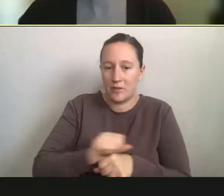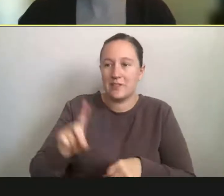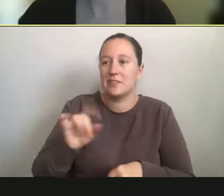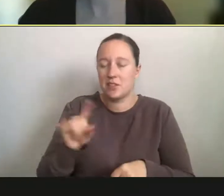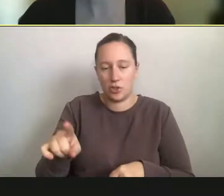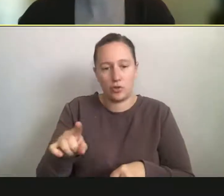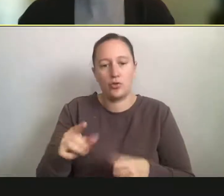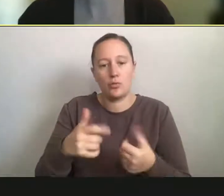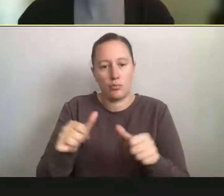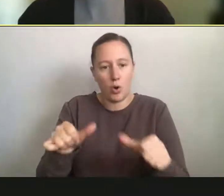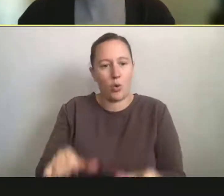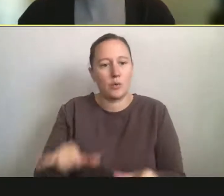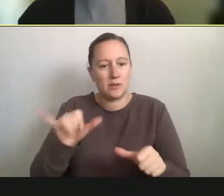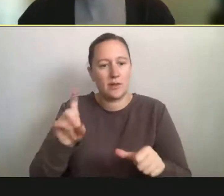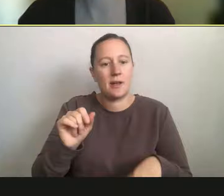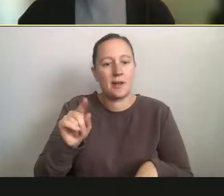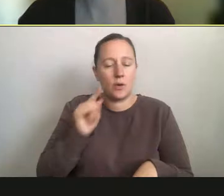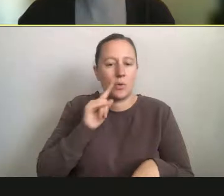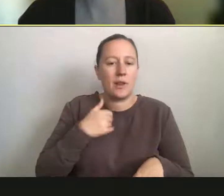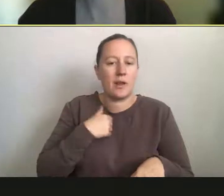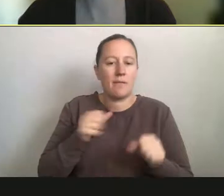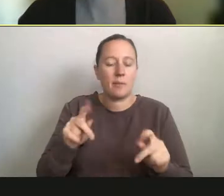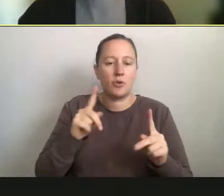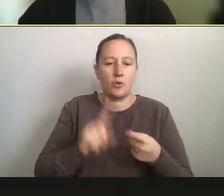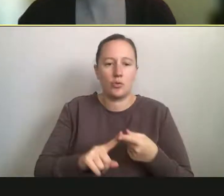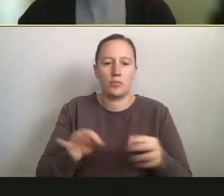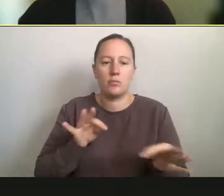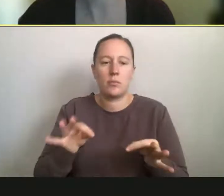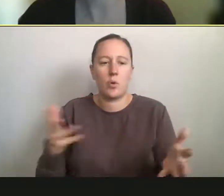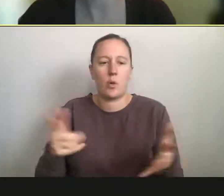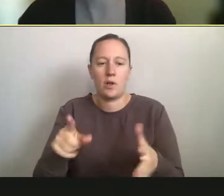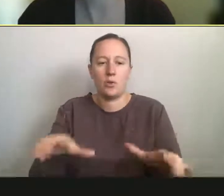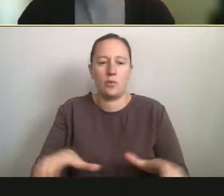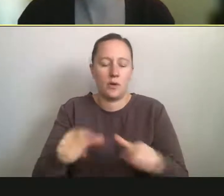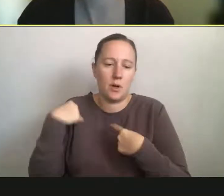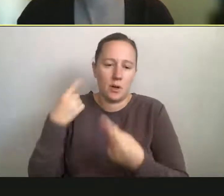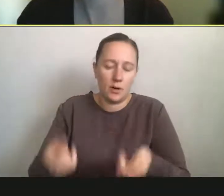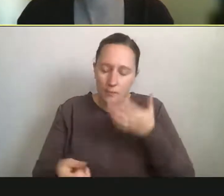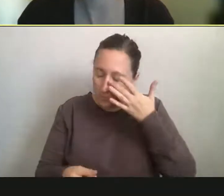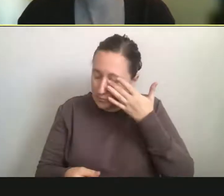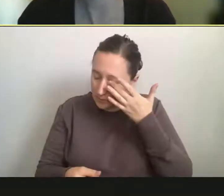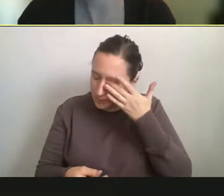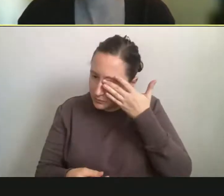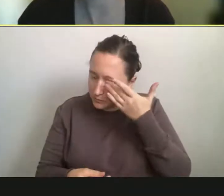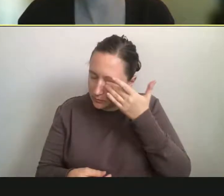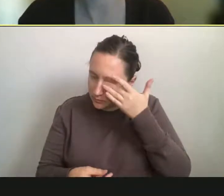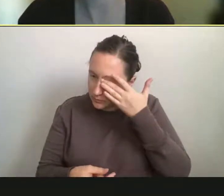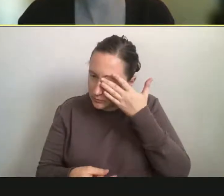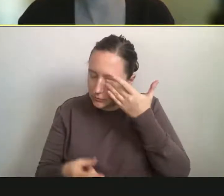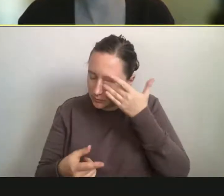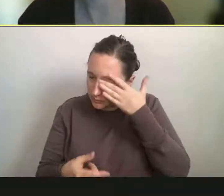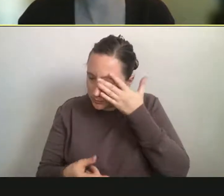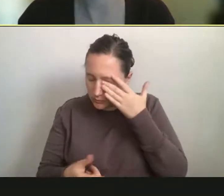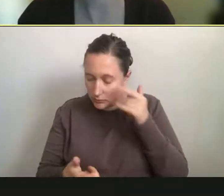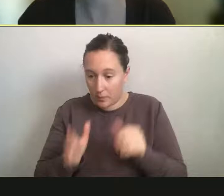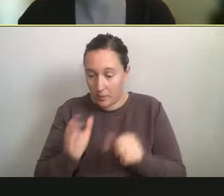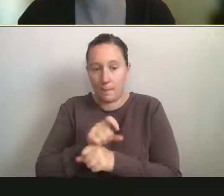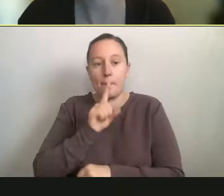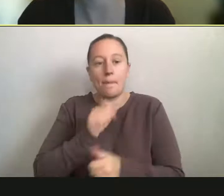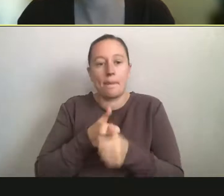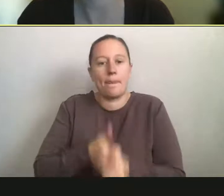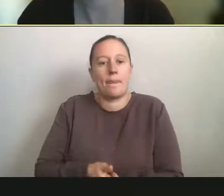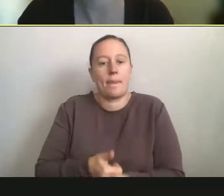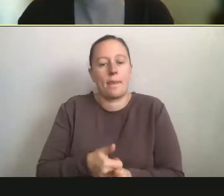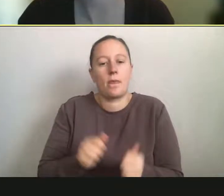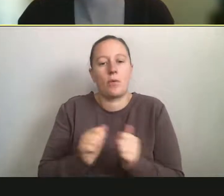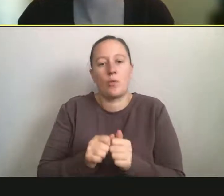then you'll have a chance to say what you've done, and that will be assessed in terms of looking at compliance with terms